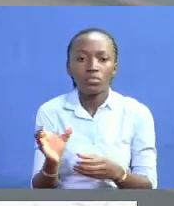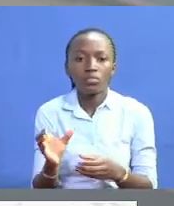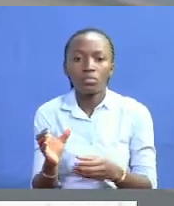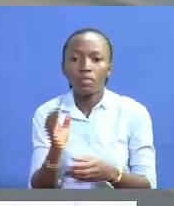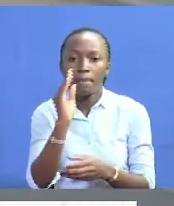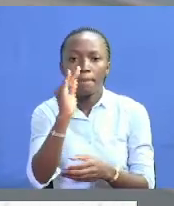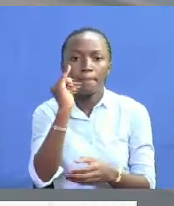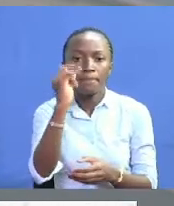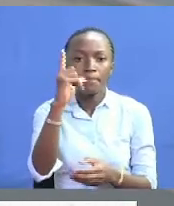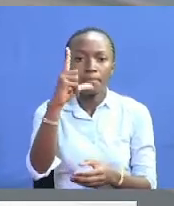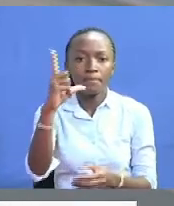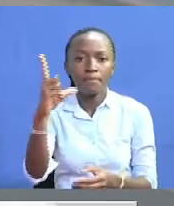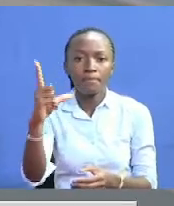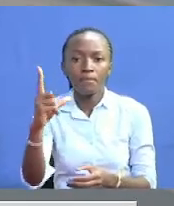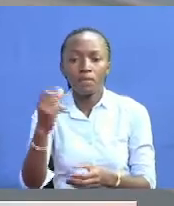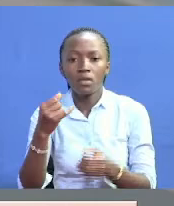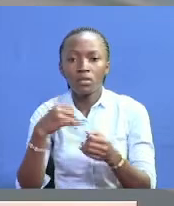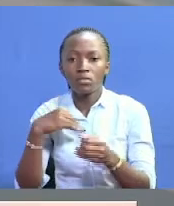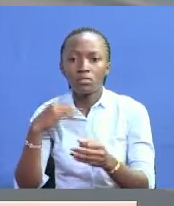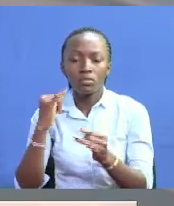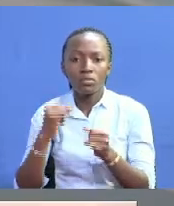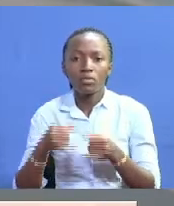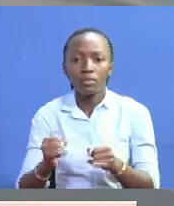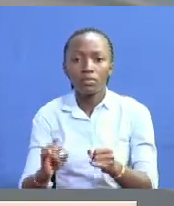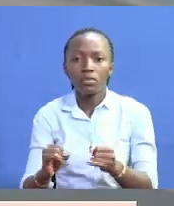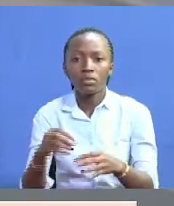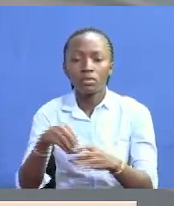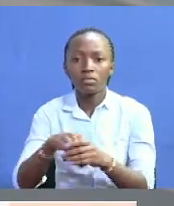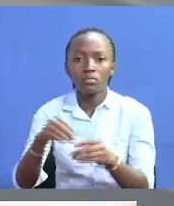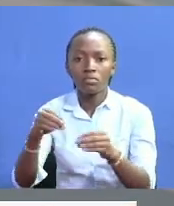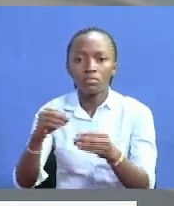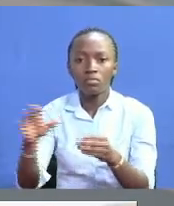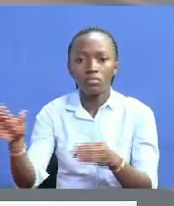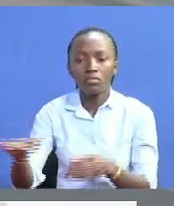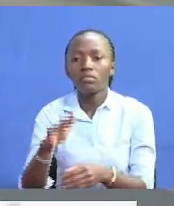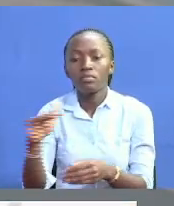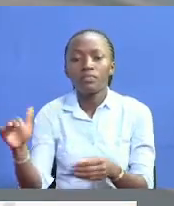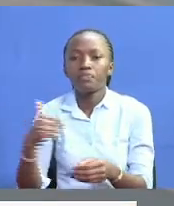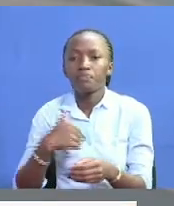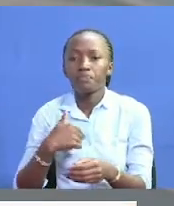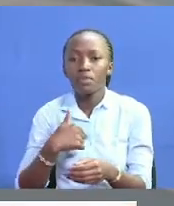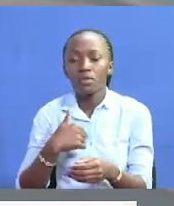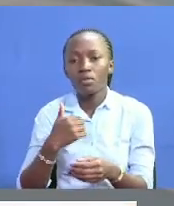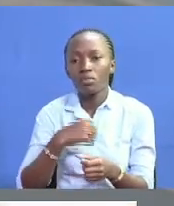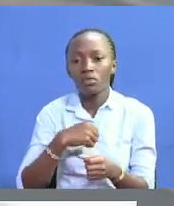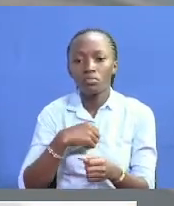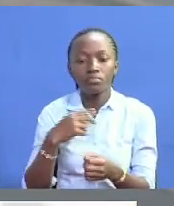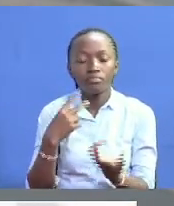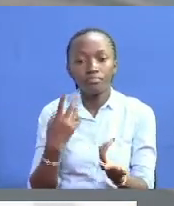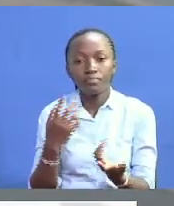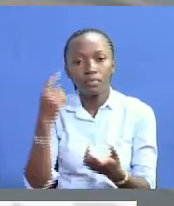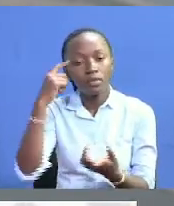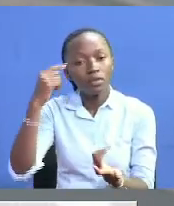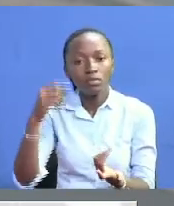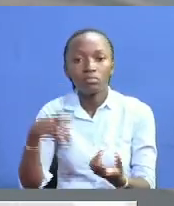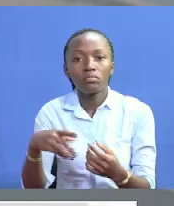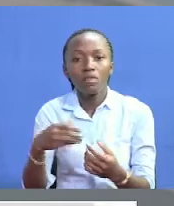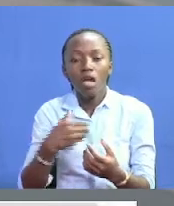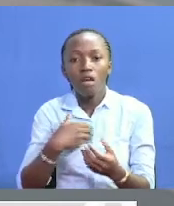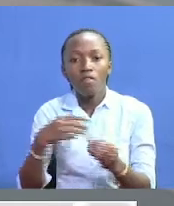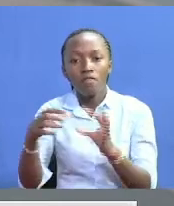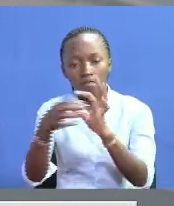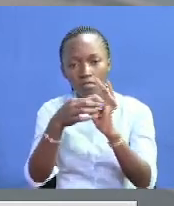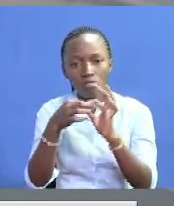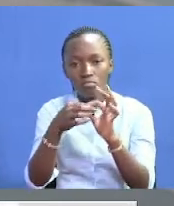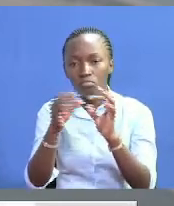to go and be implemented in the Parliament. So for me, I would only view it that it's just a lack of unity that